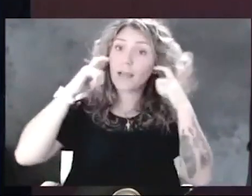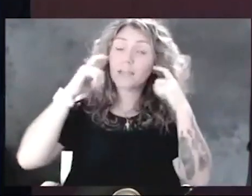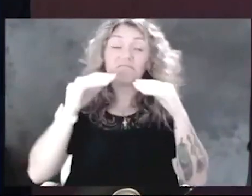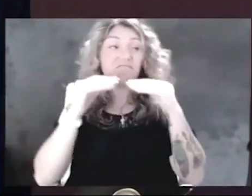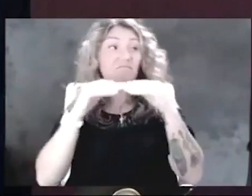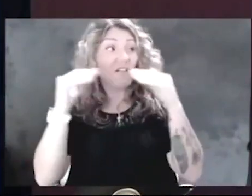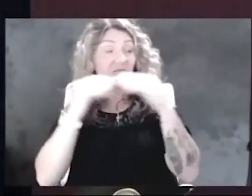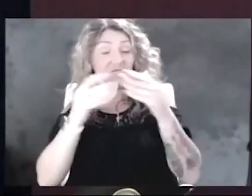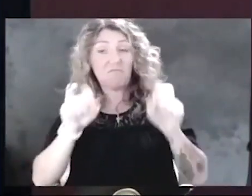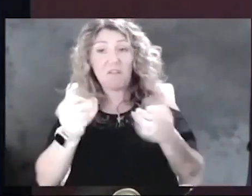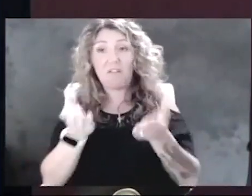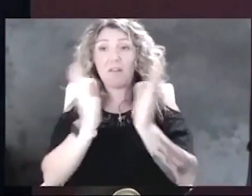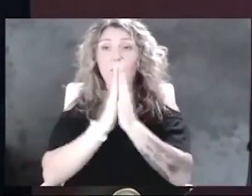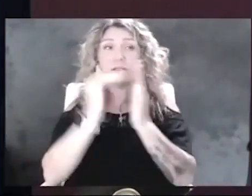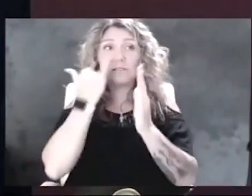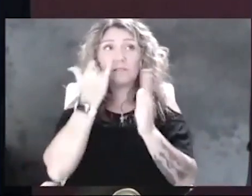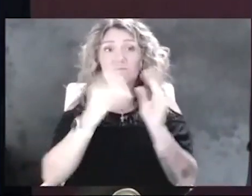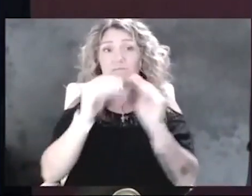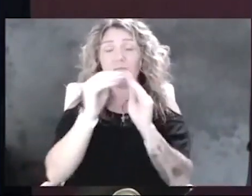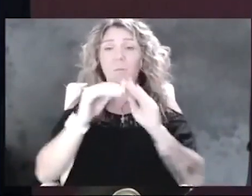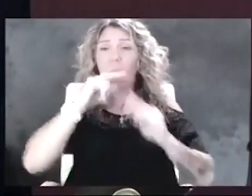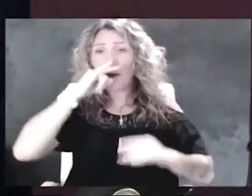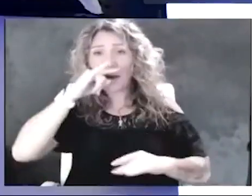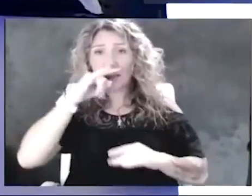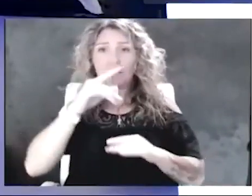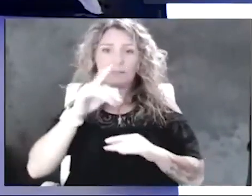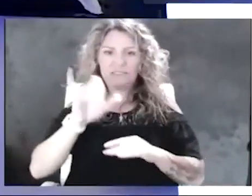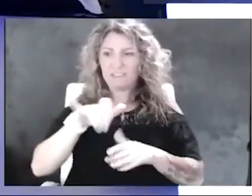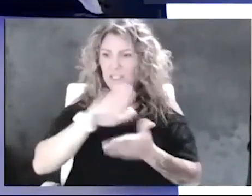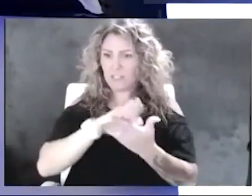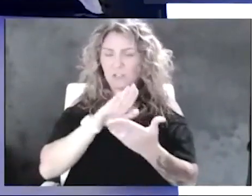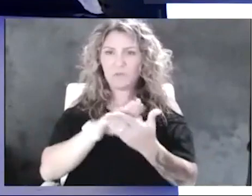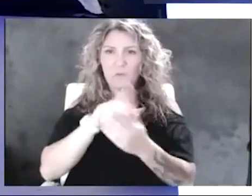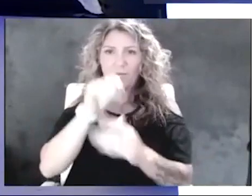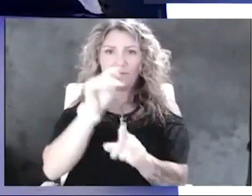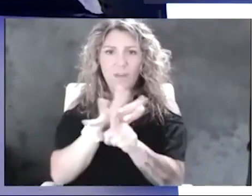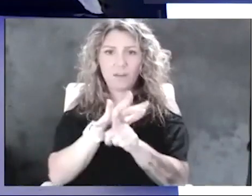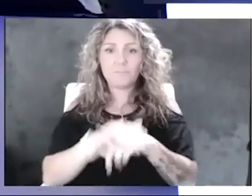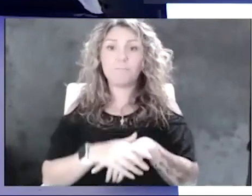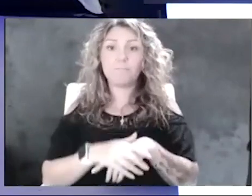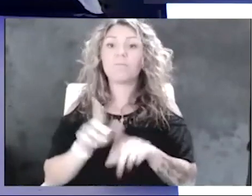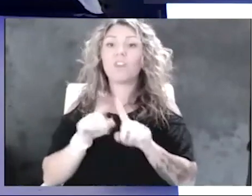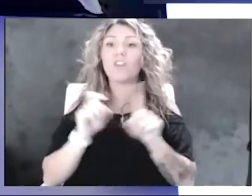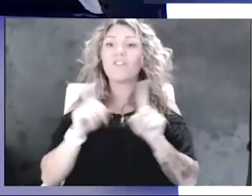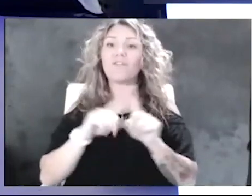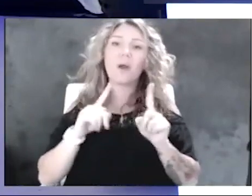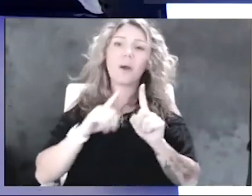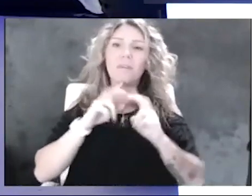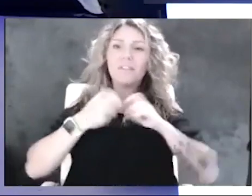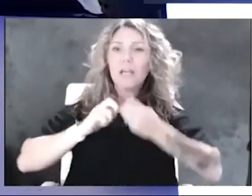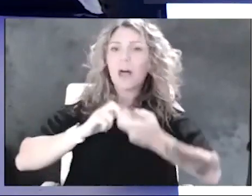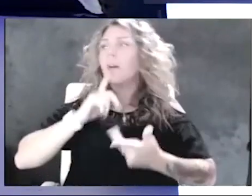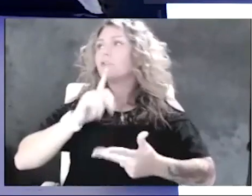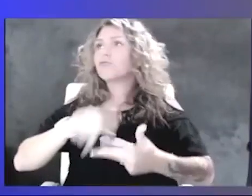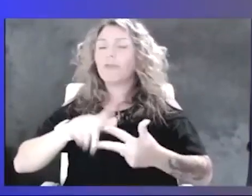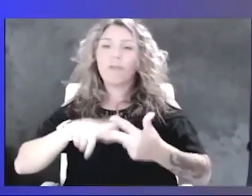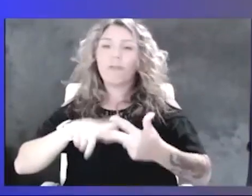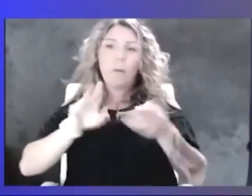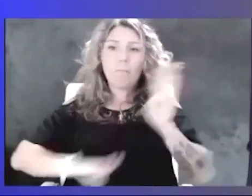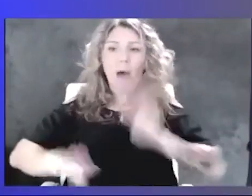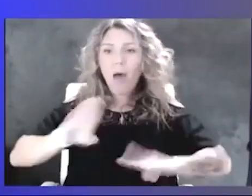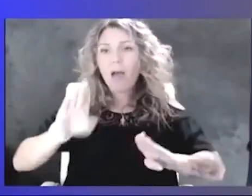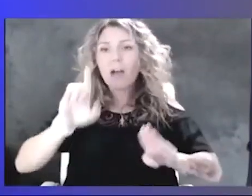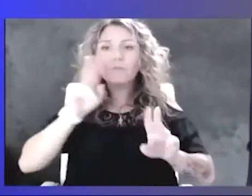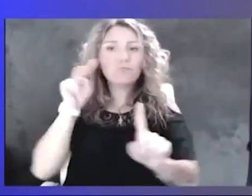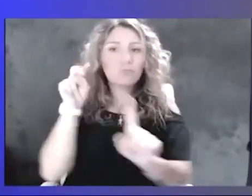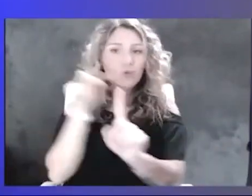even a lot more kids in that school could have been infected. I think from a biologic perspective, from a medical perspective, it makes sense